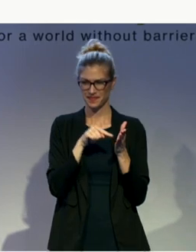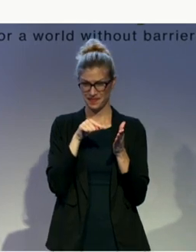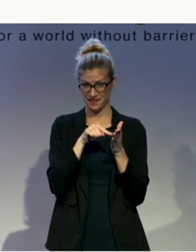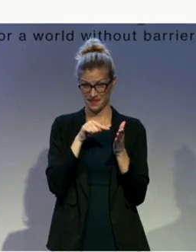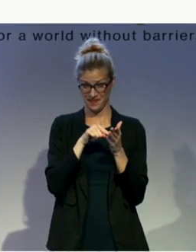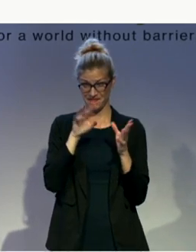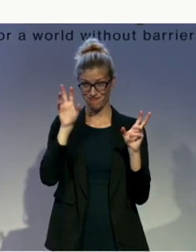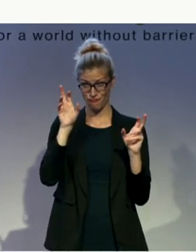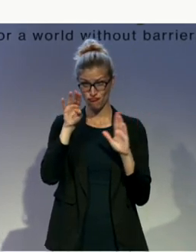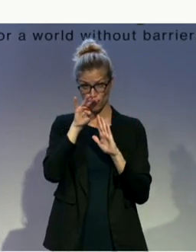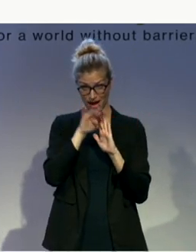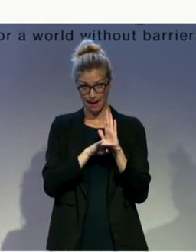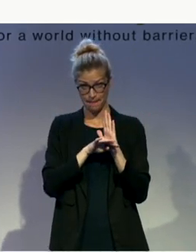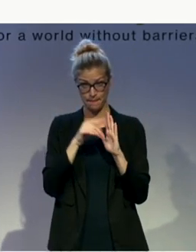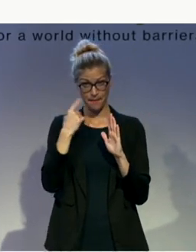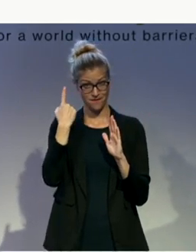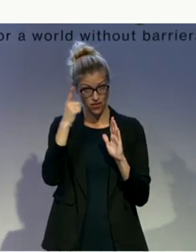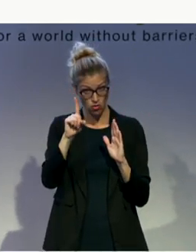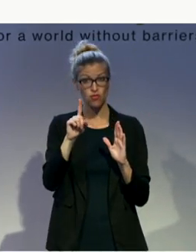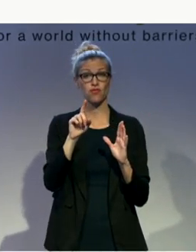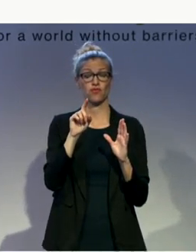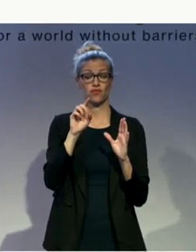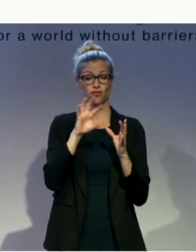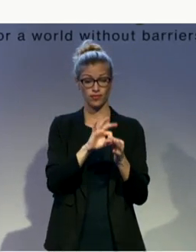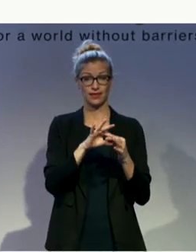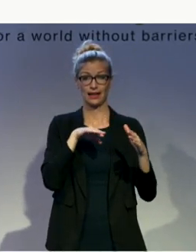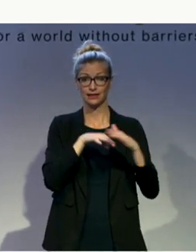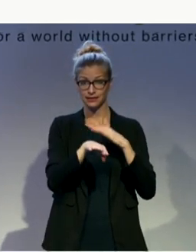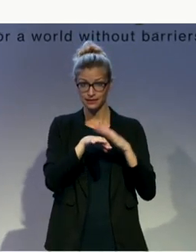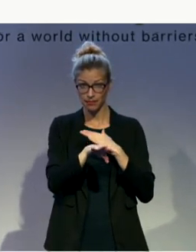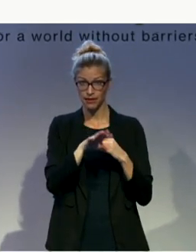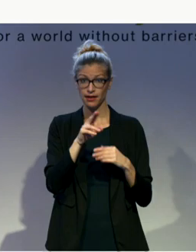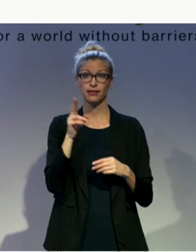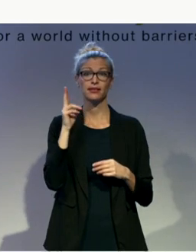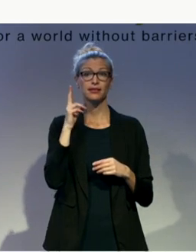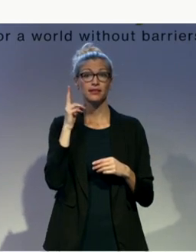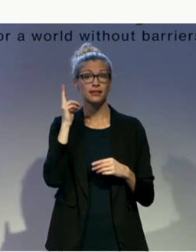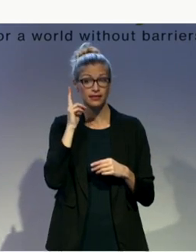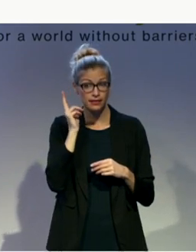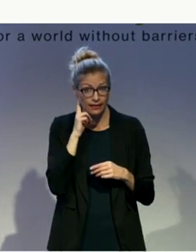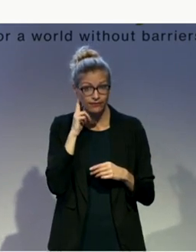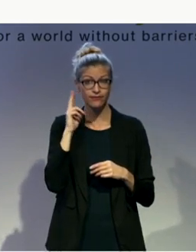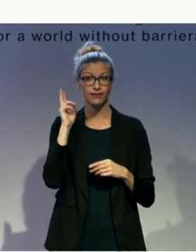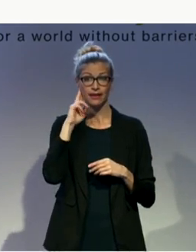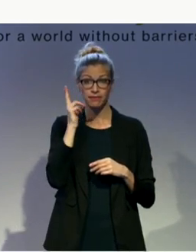accessibility to people who are deaf and blind at the same time?